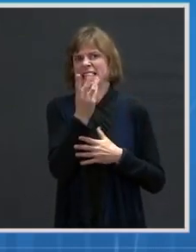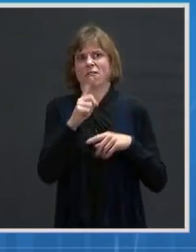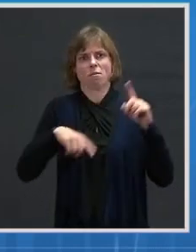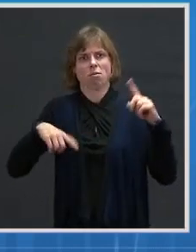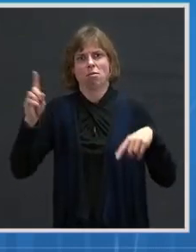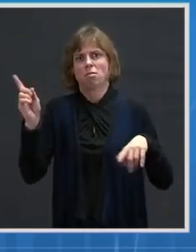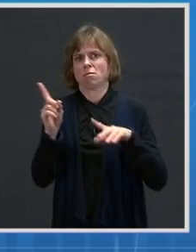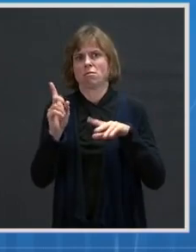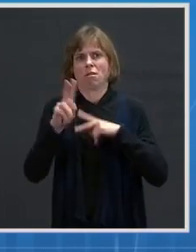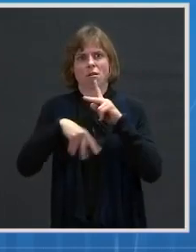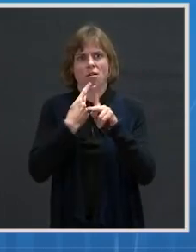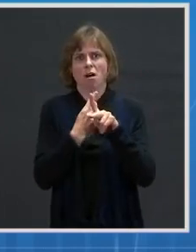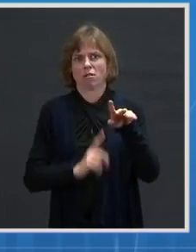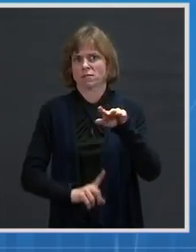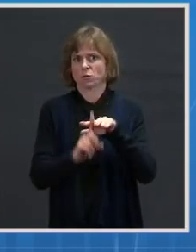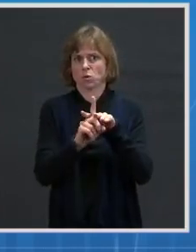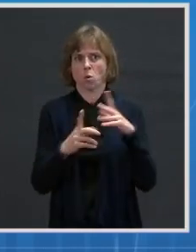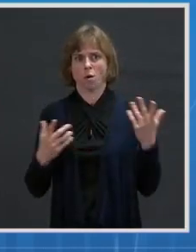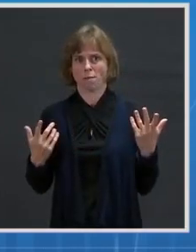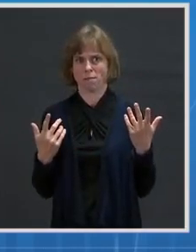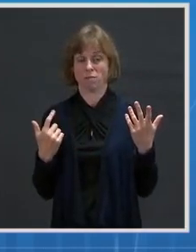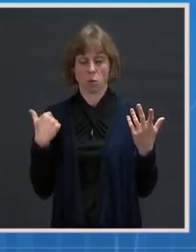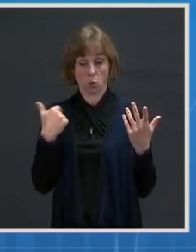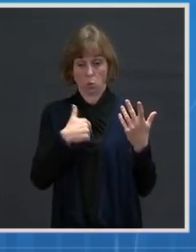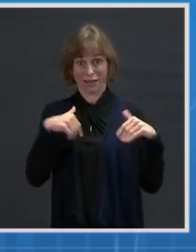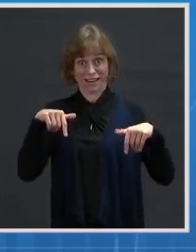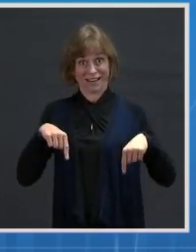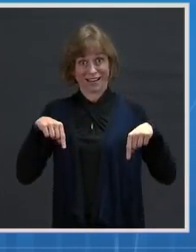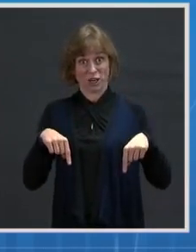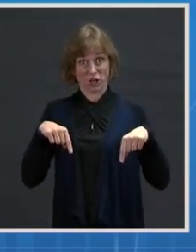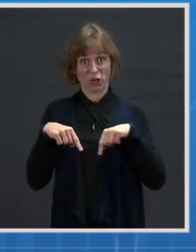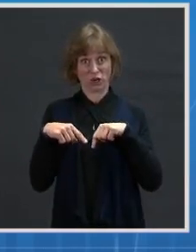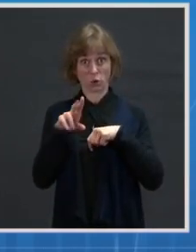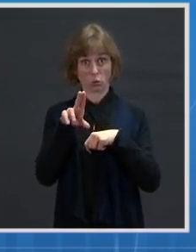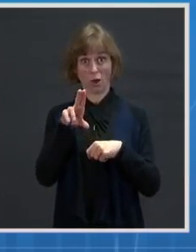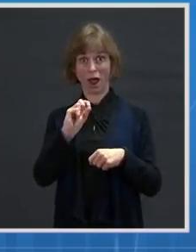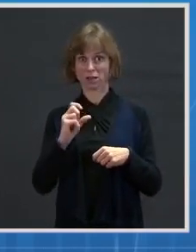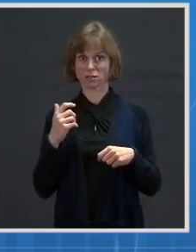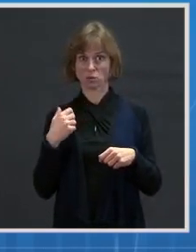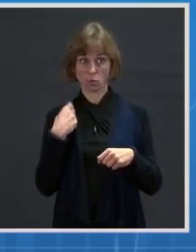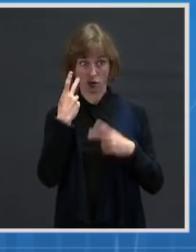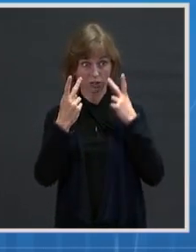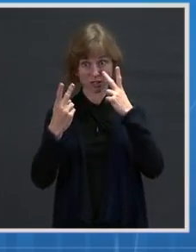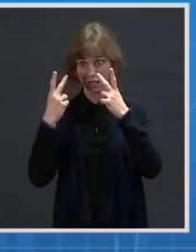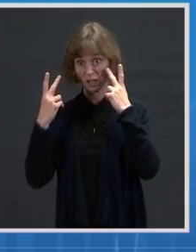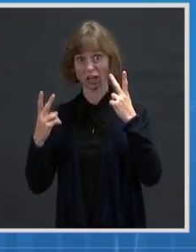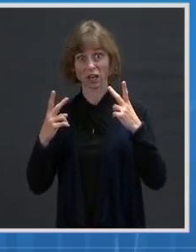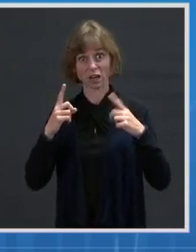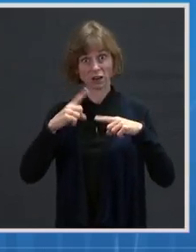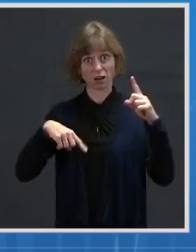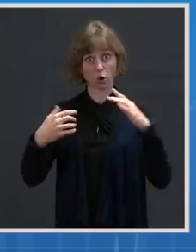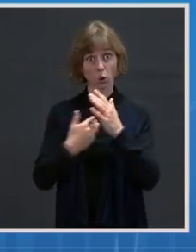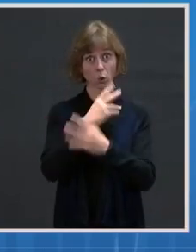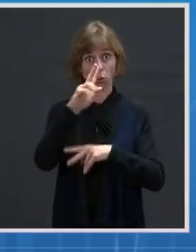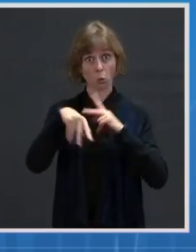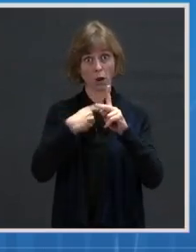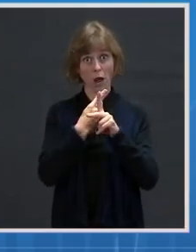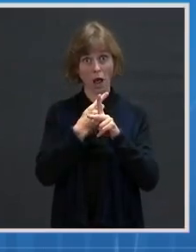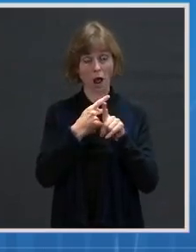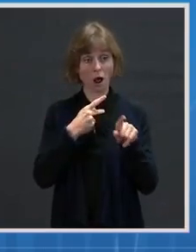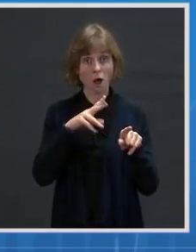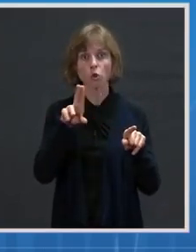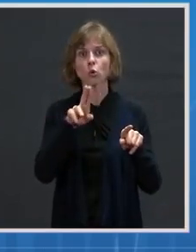in this country are already facing variants that are having impact, such as the UK variant. We